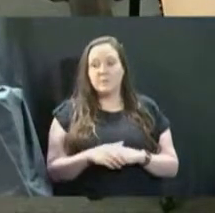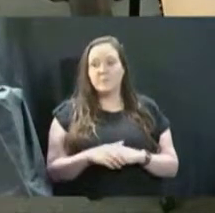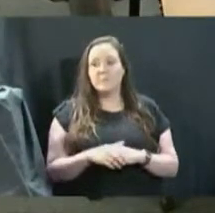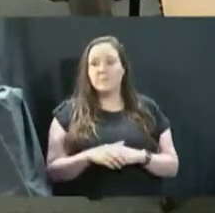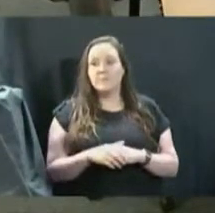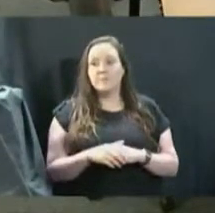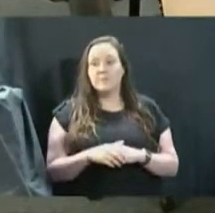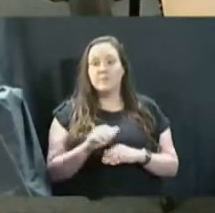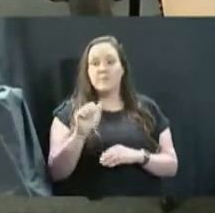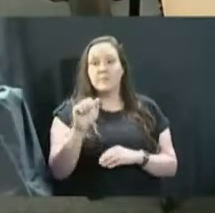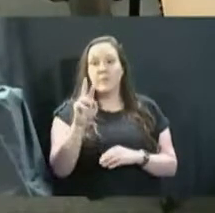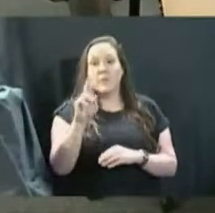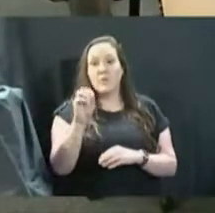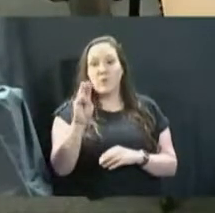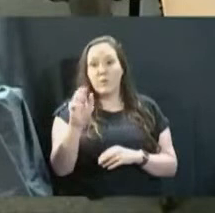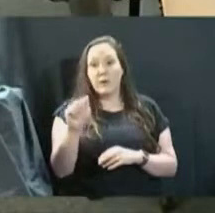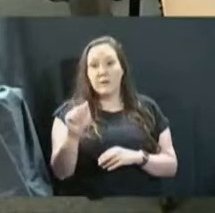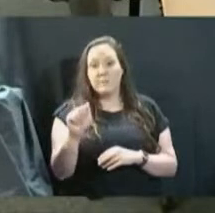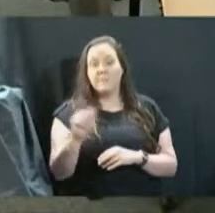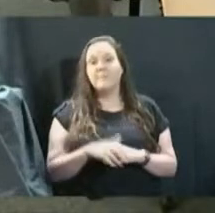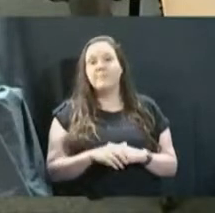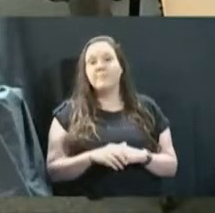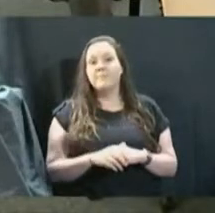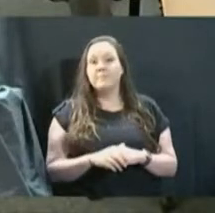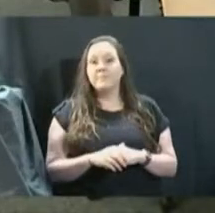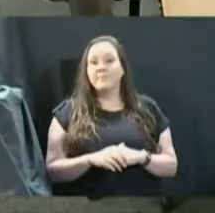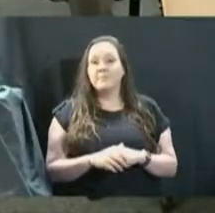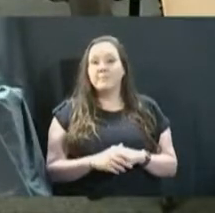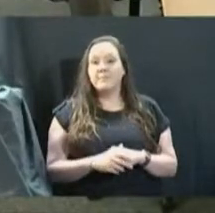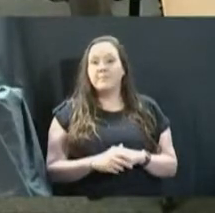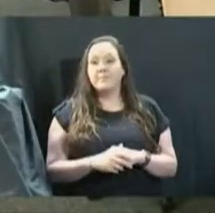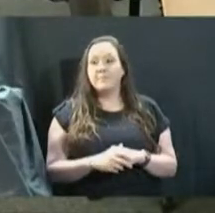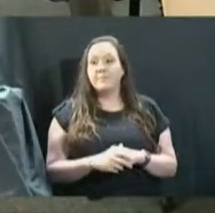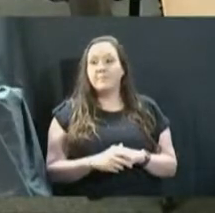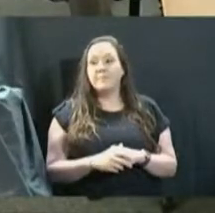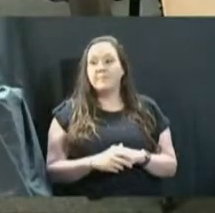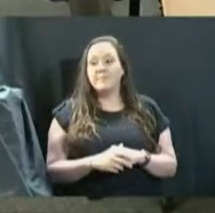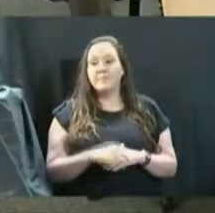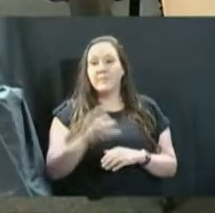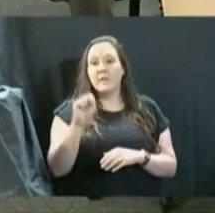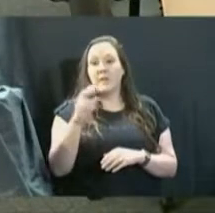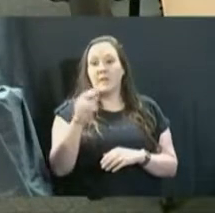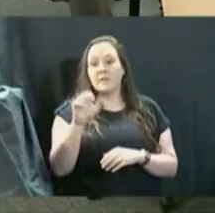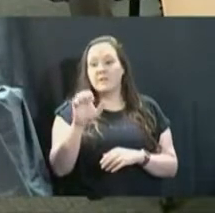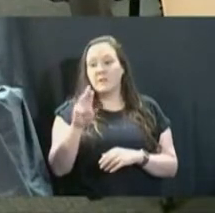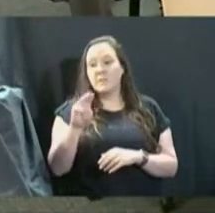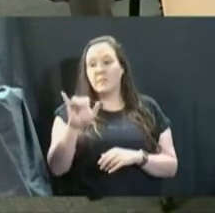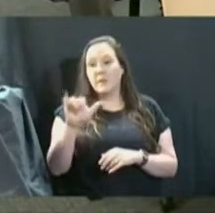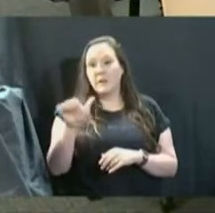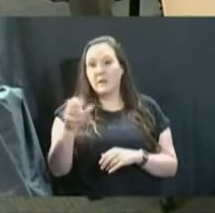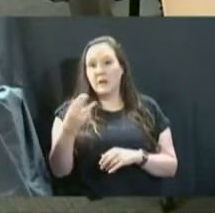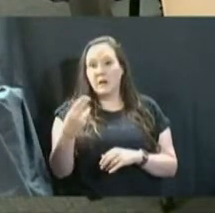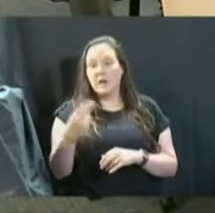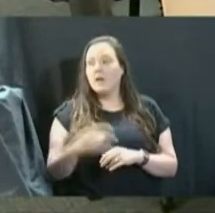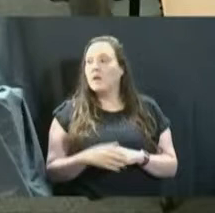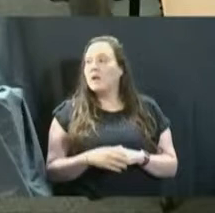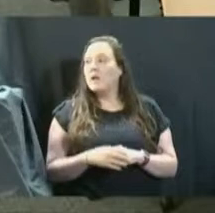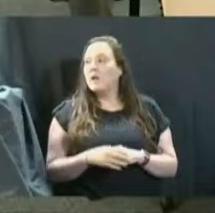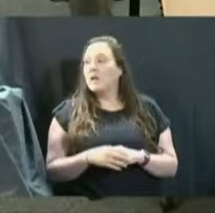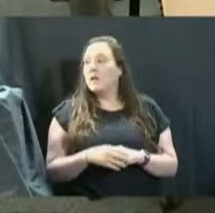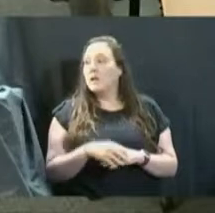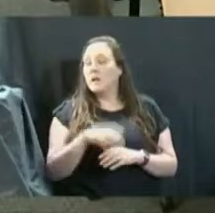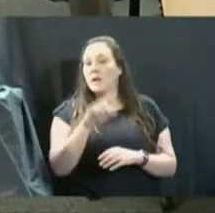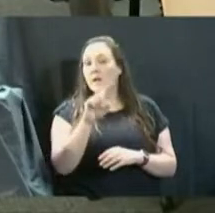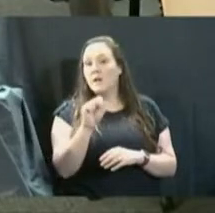Miss Annie Roma, here, Dr. James Shamia, Here. Dr.